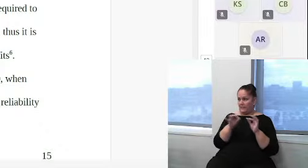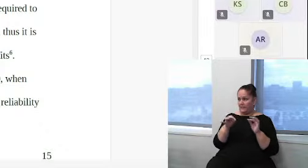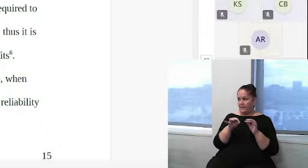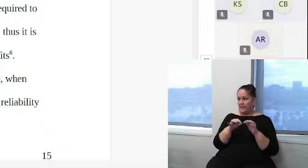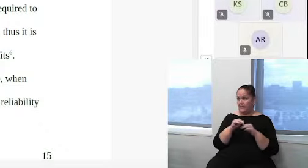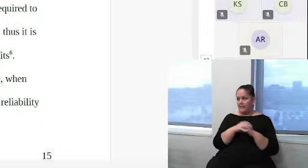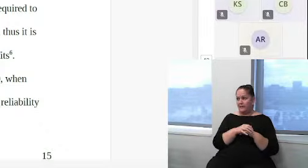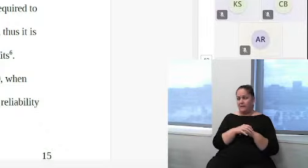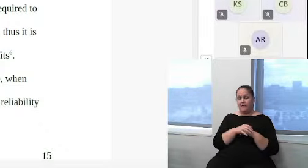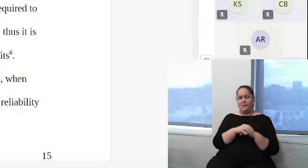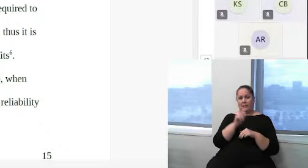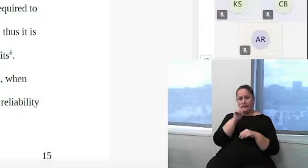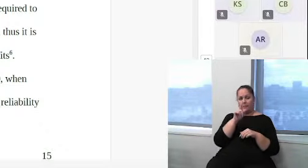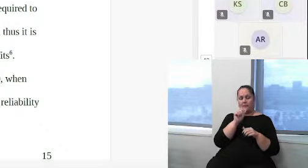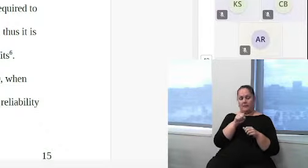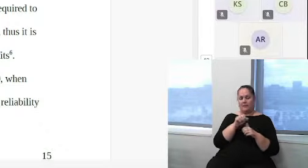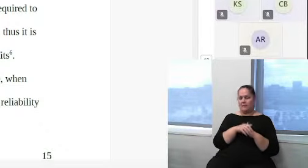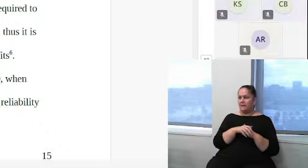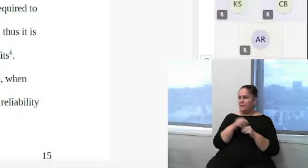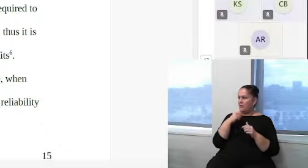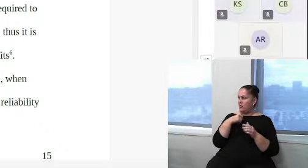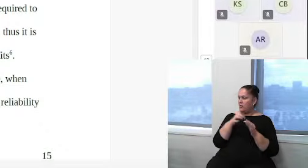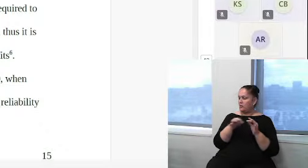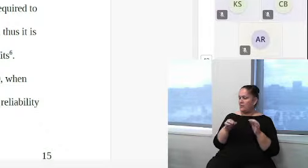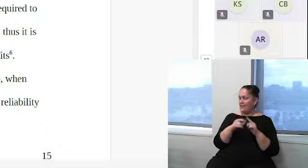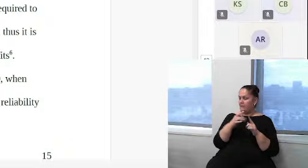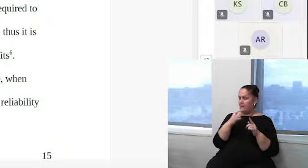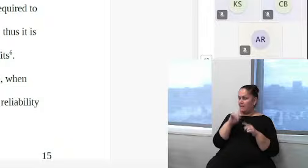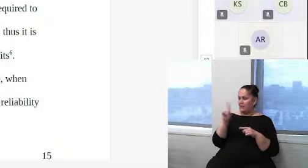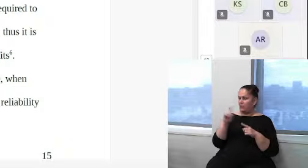So you do agree with that statement? that's written. Yeah.